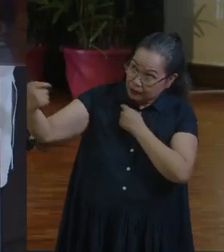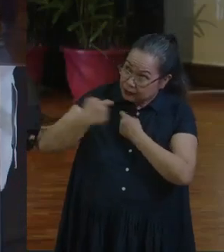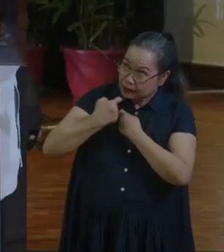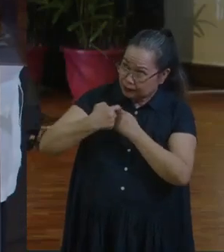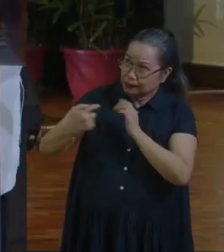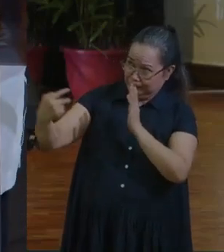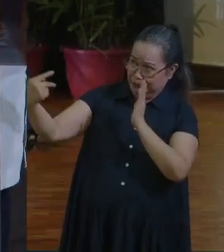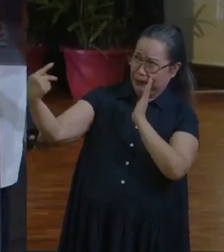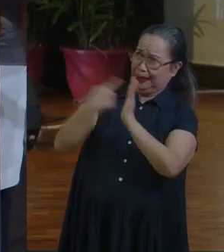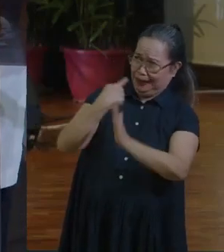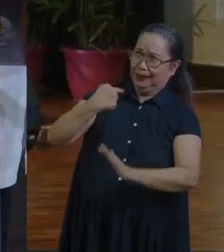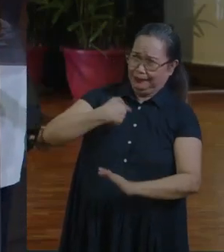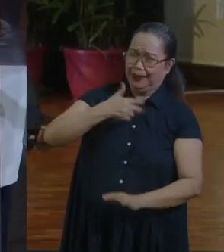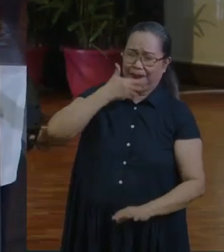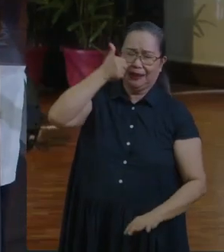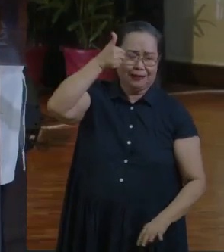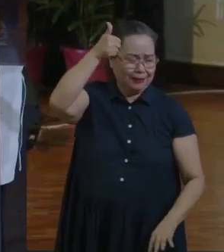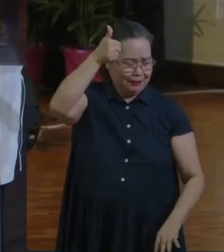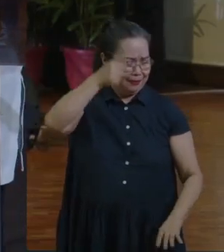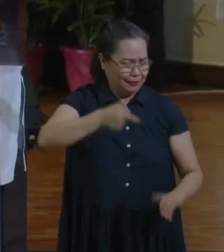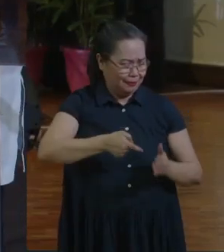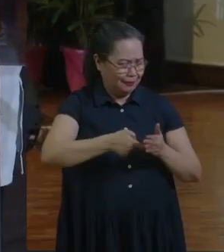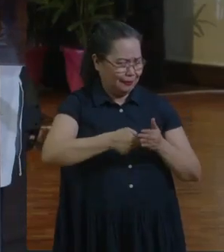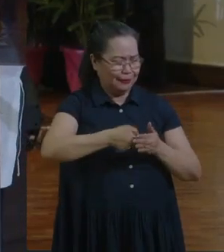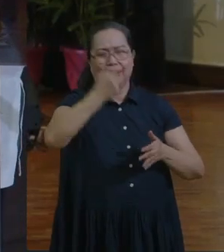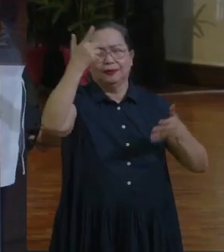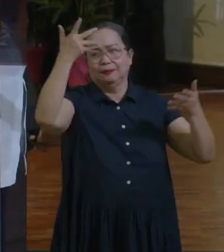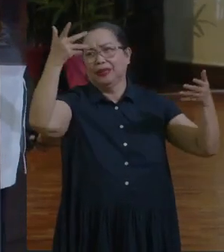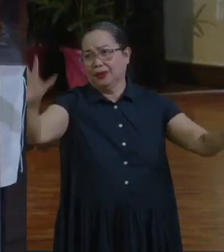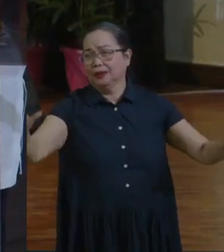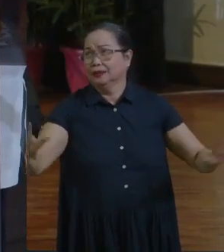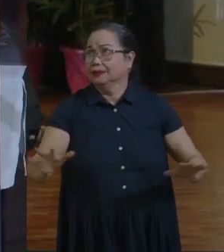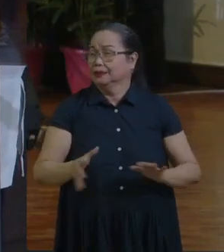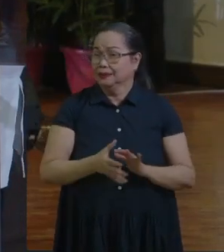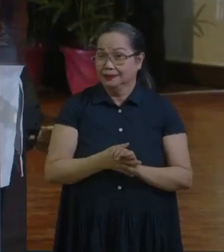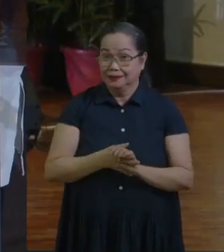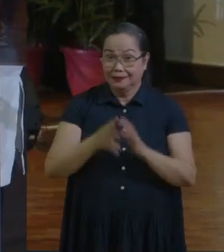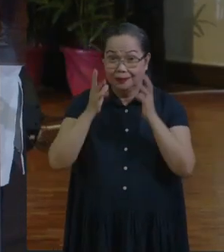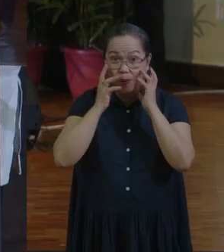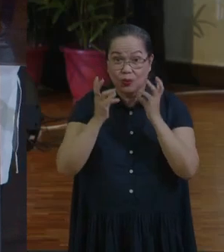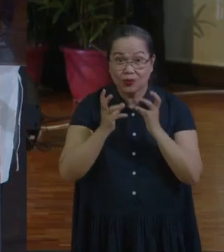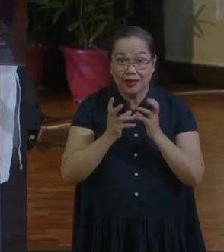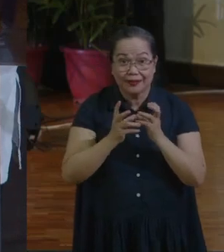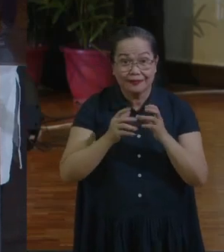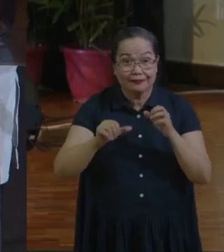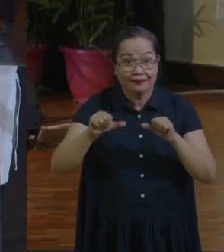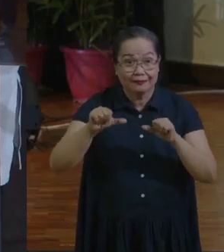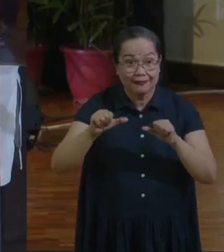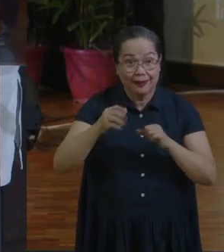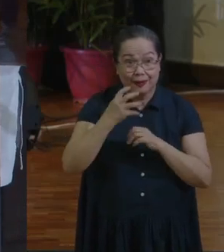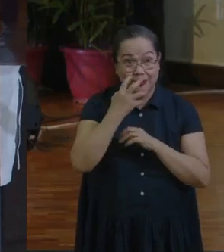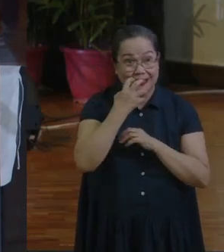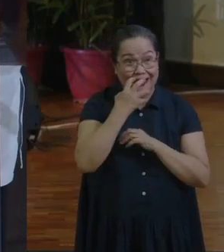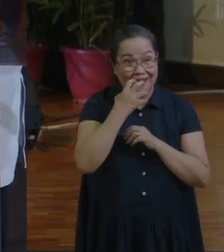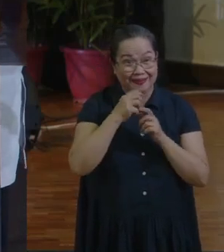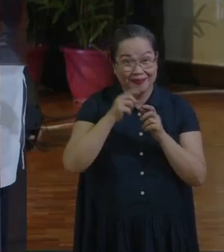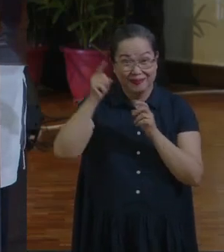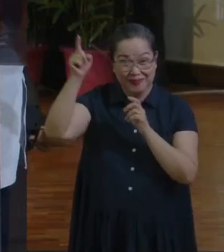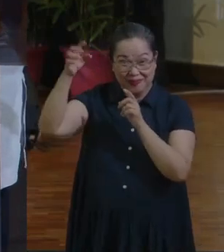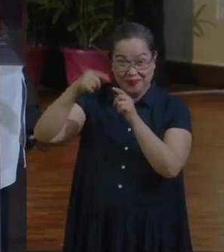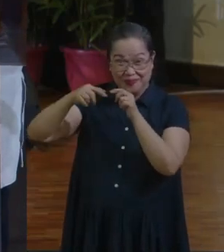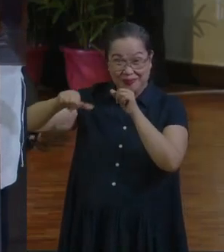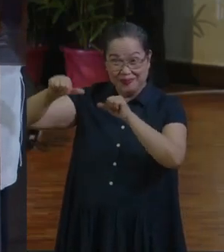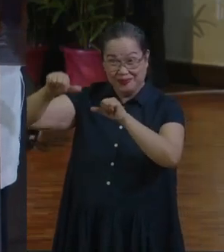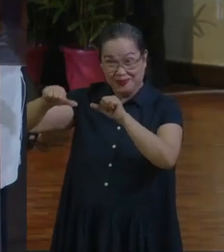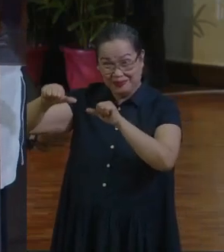kill me at once." Sabi ni Moses, sa kanyang panghihina, sa kanyang pagdududa,